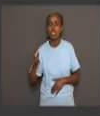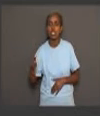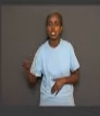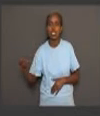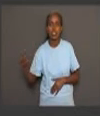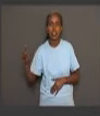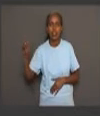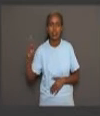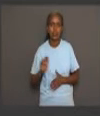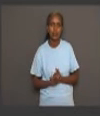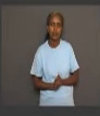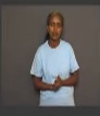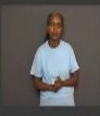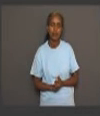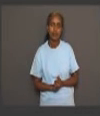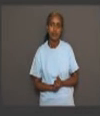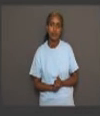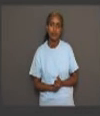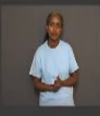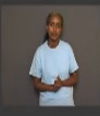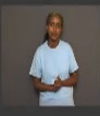the z-axis.